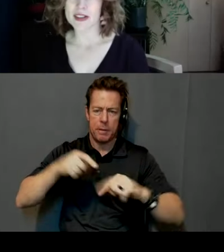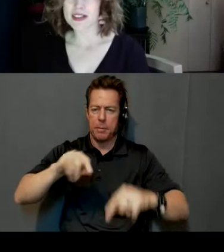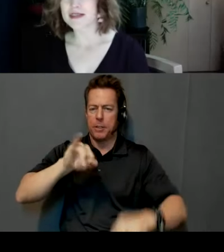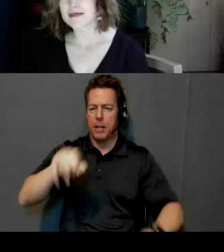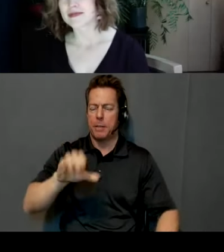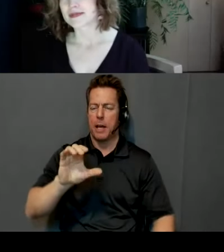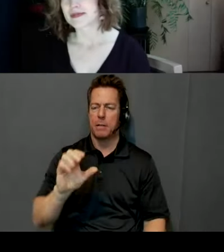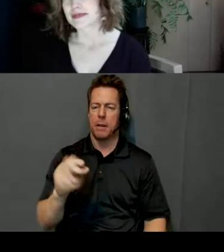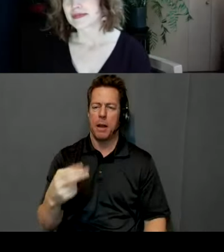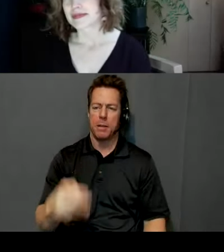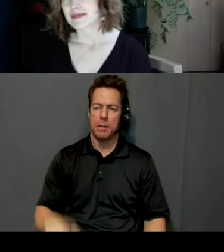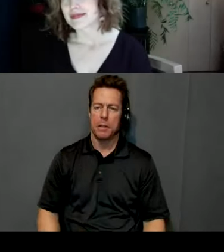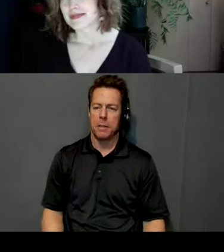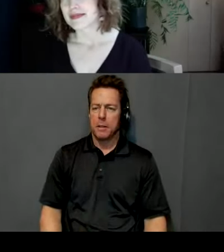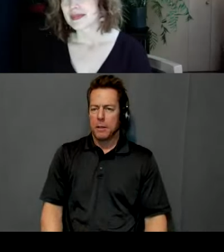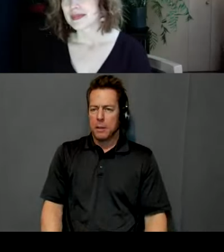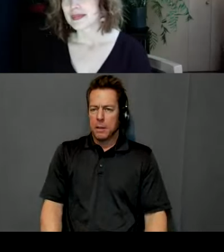Castle House?